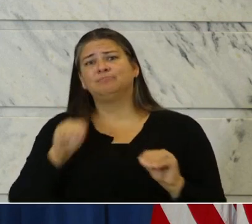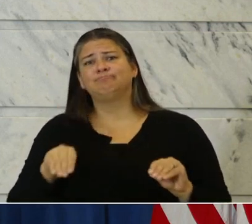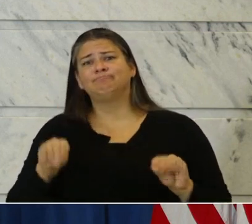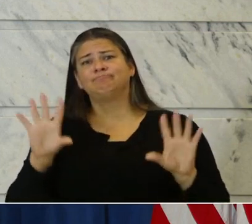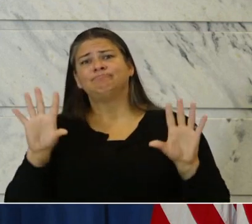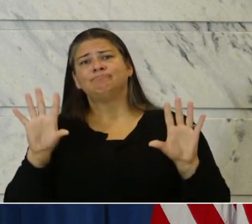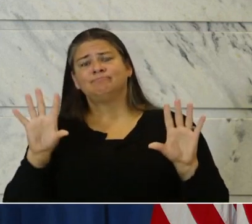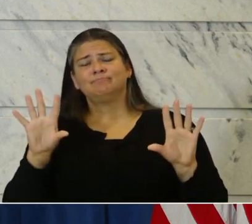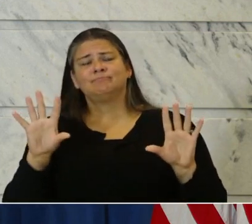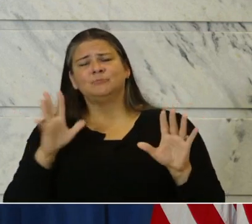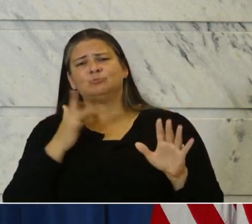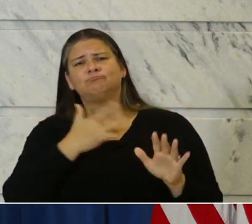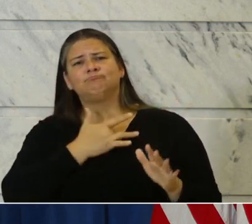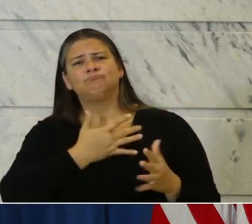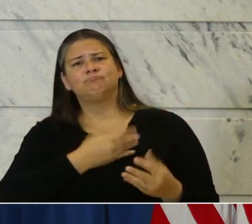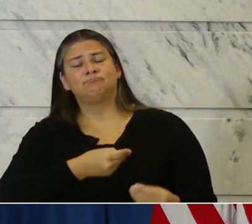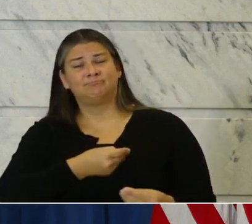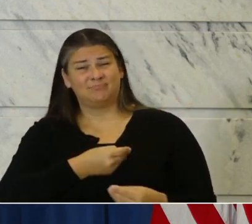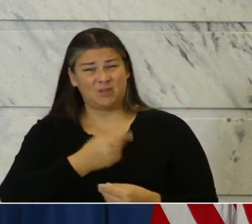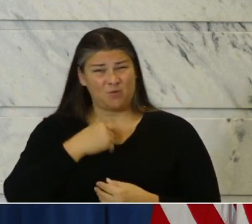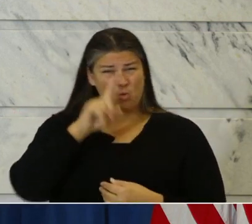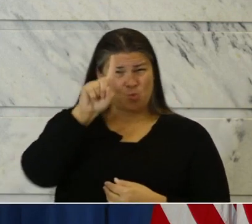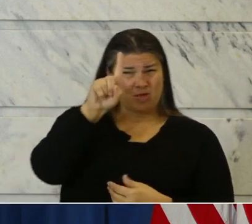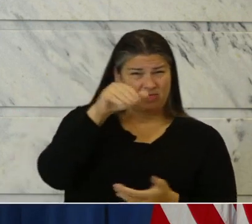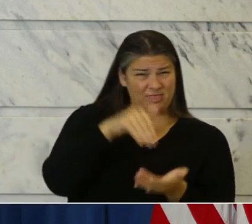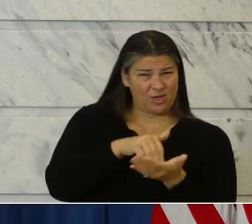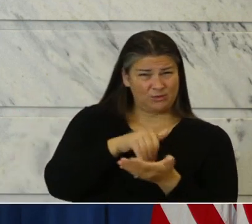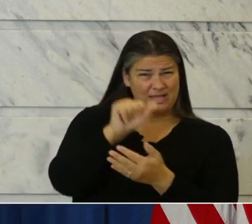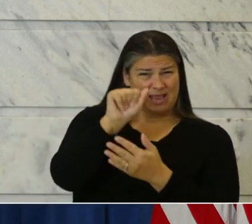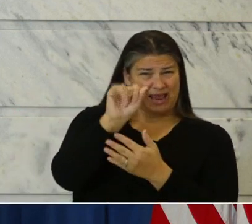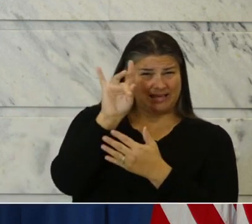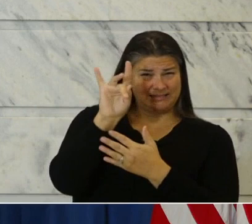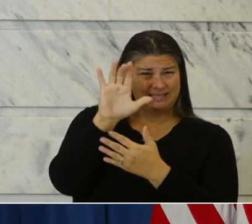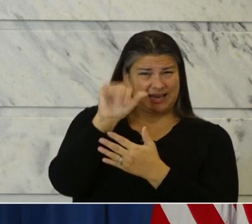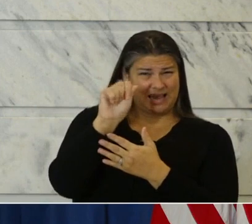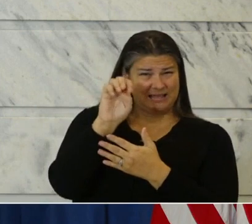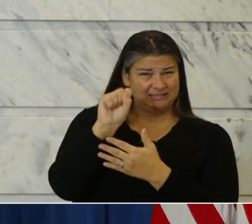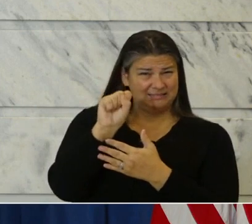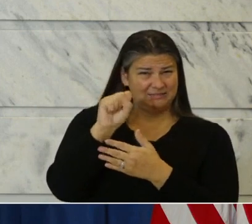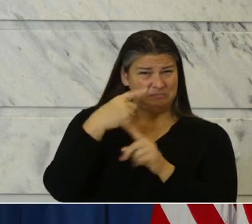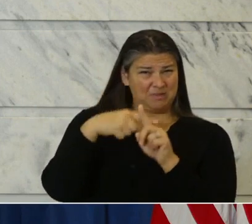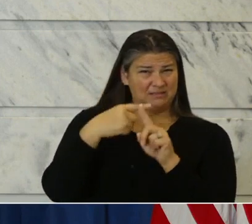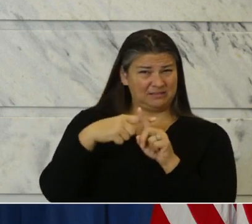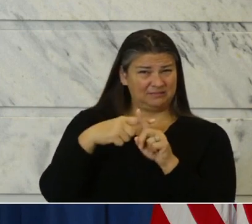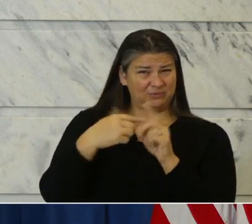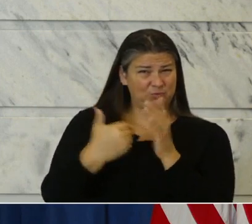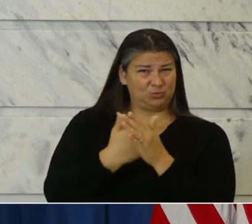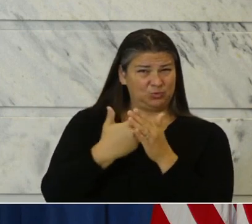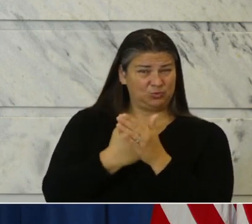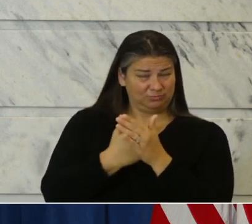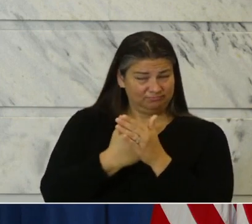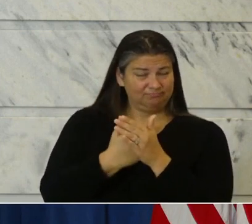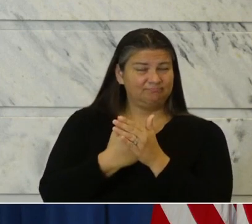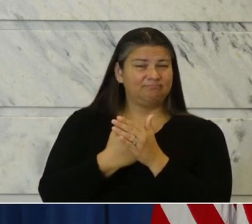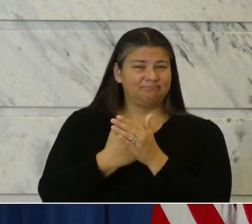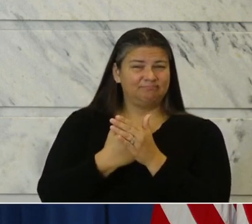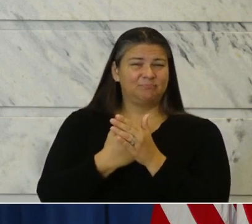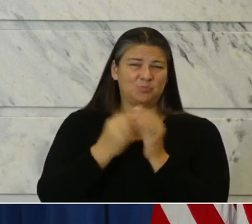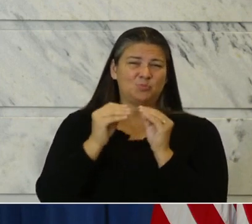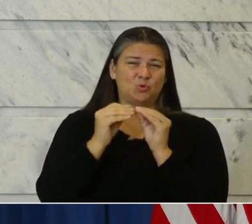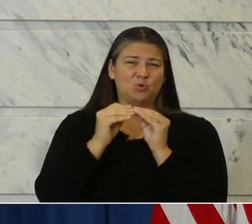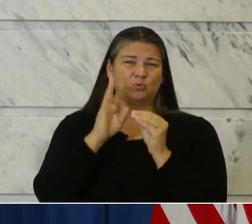have 1,018 cases, it means we're going to lose more people moving forward.